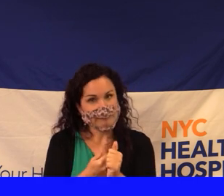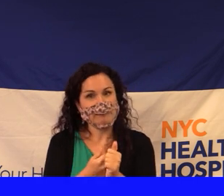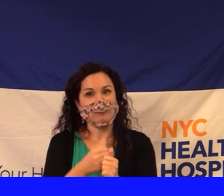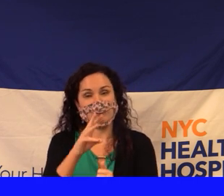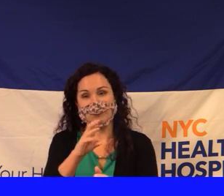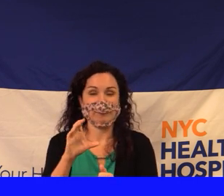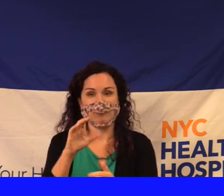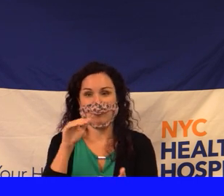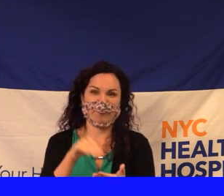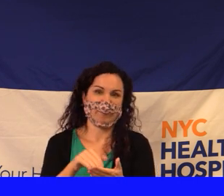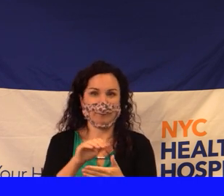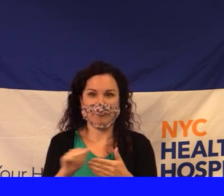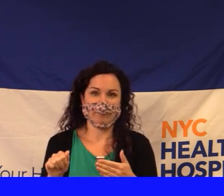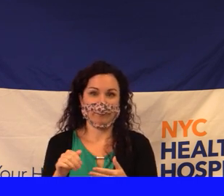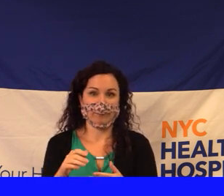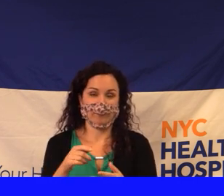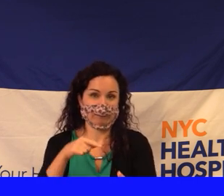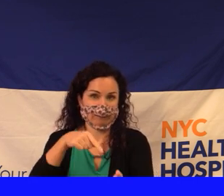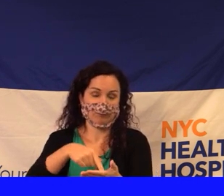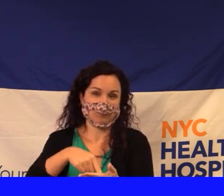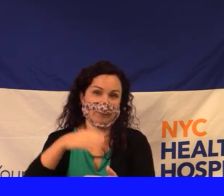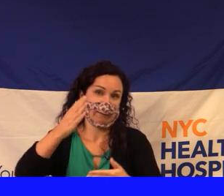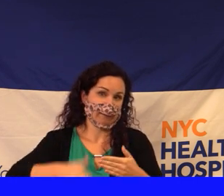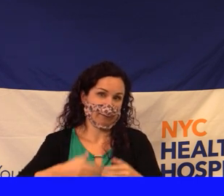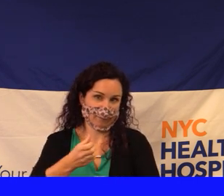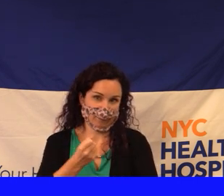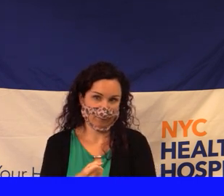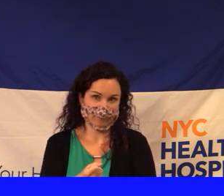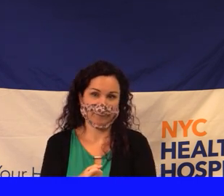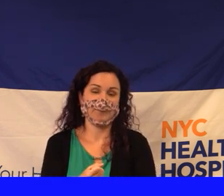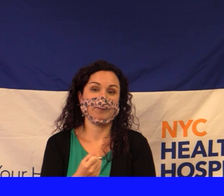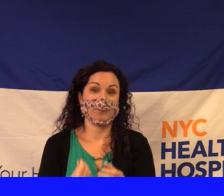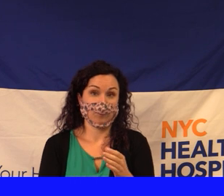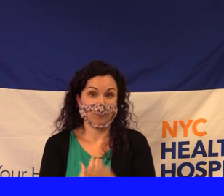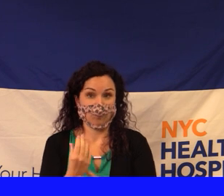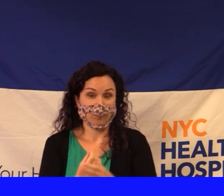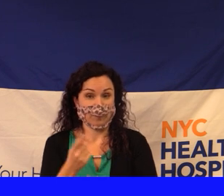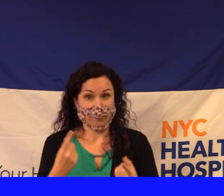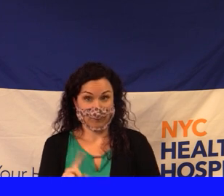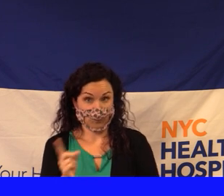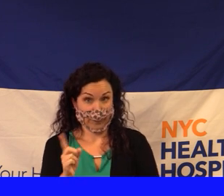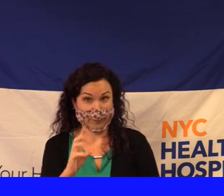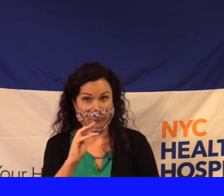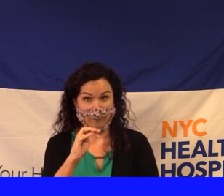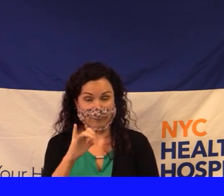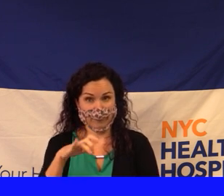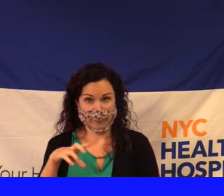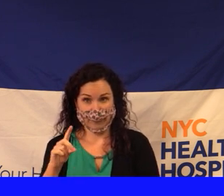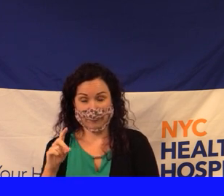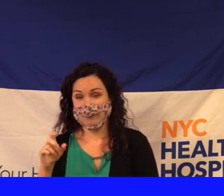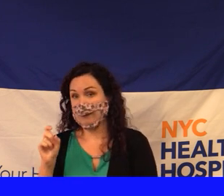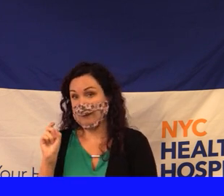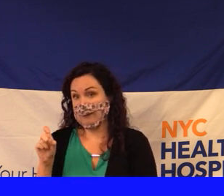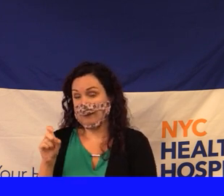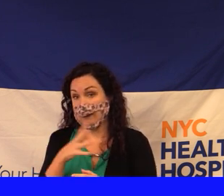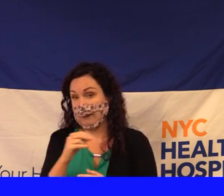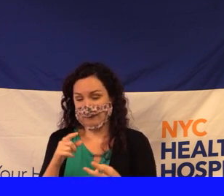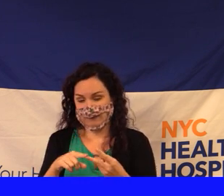600,000 members by year end. Most of the growth is happening in the Medicaid and essential plan lines of